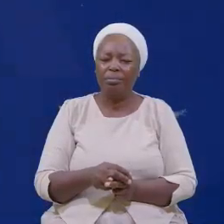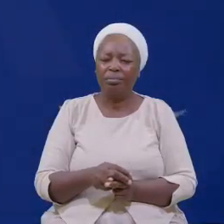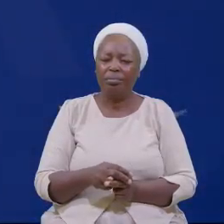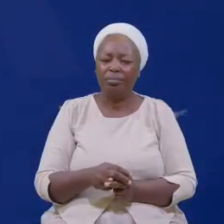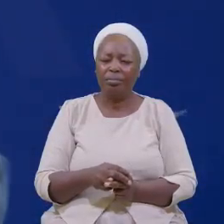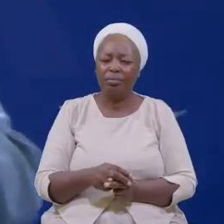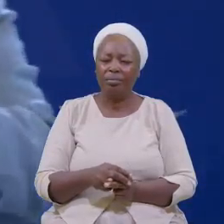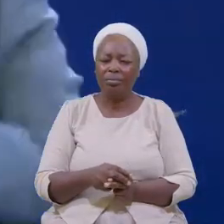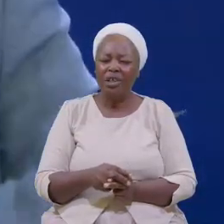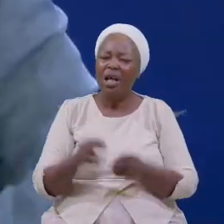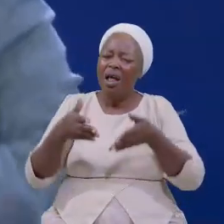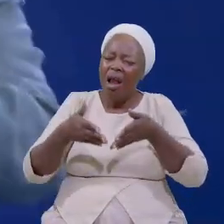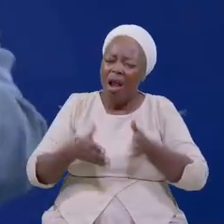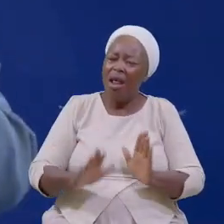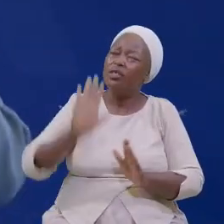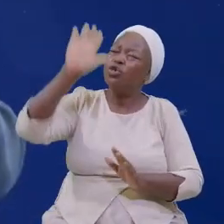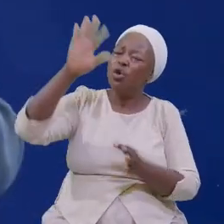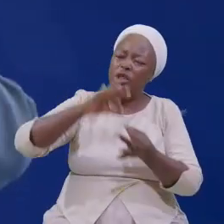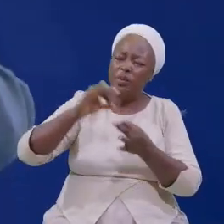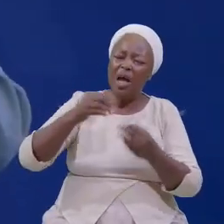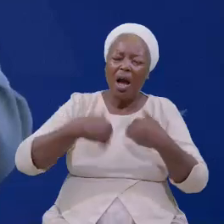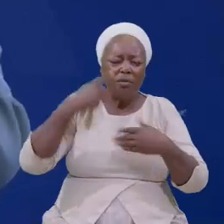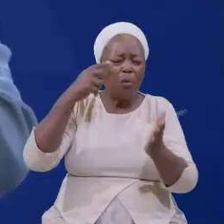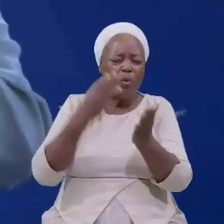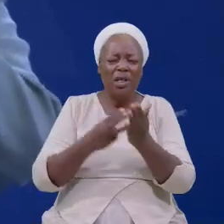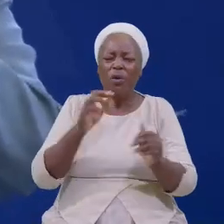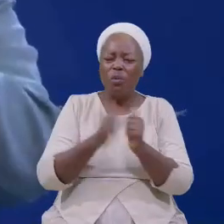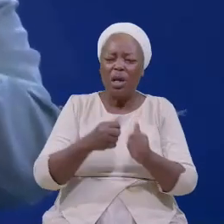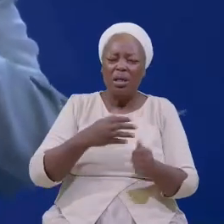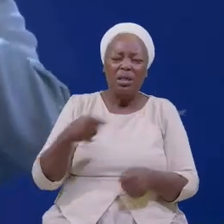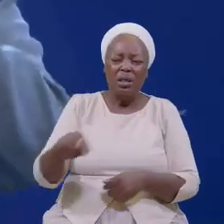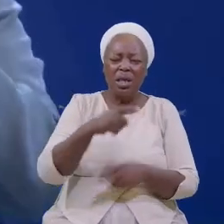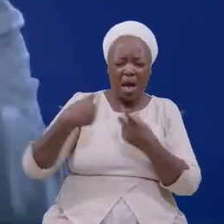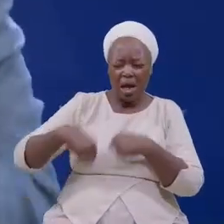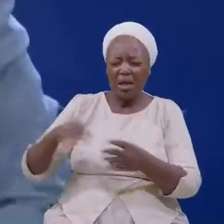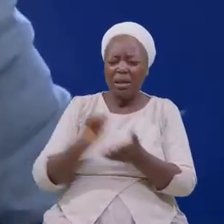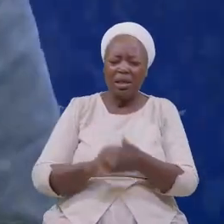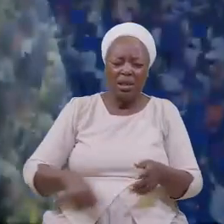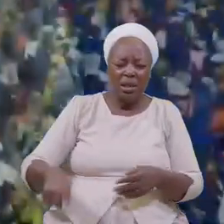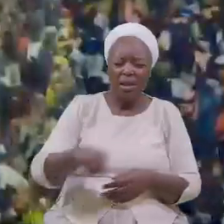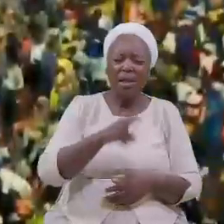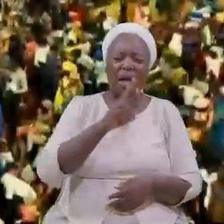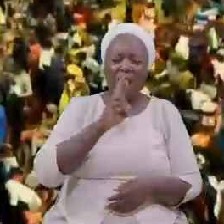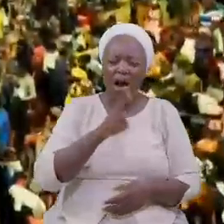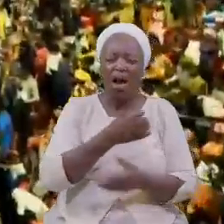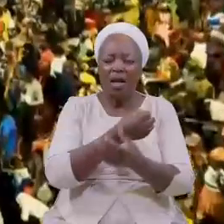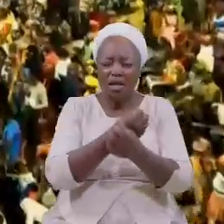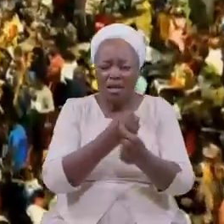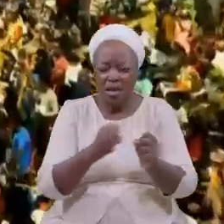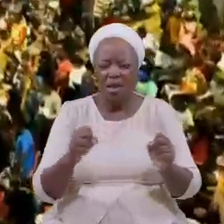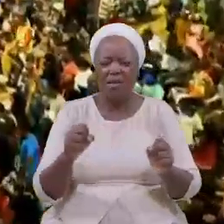Let your spirit bear witness with their heart. They are saved.